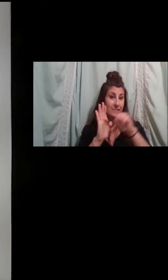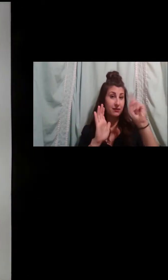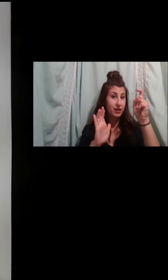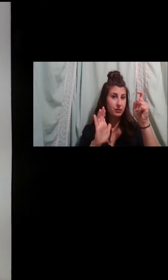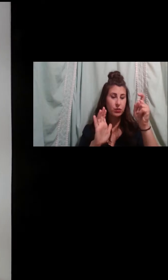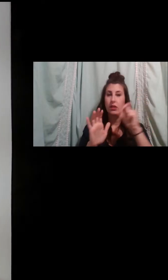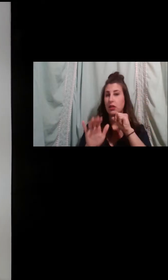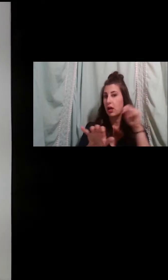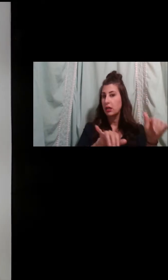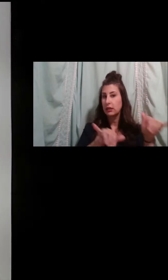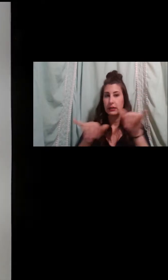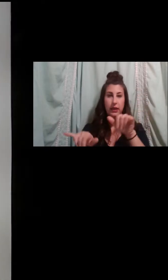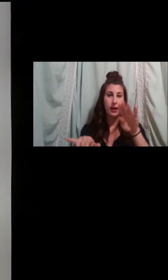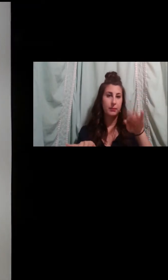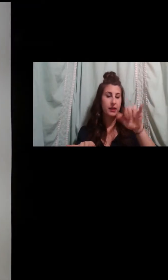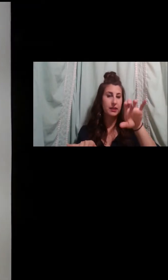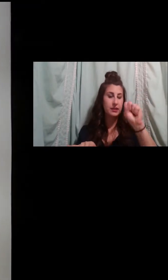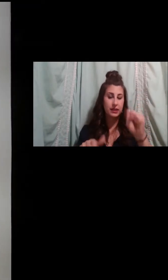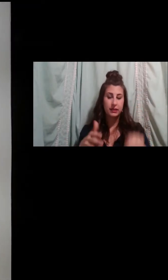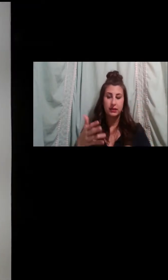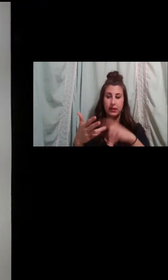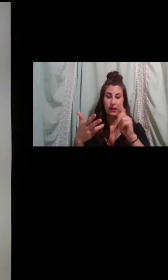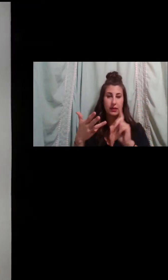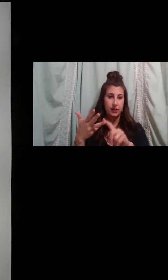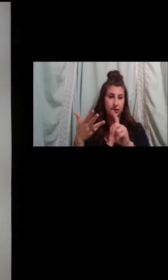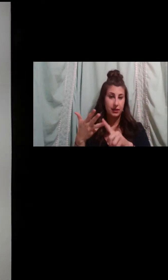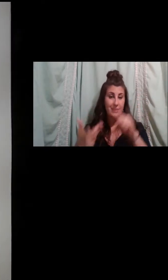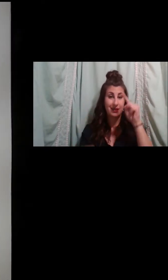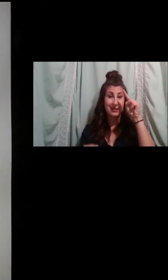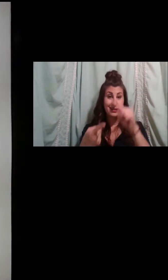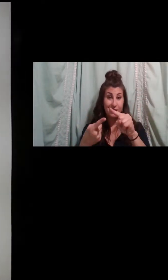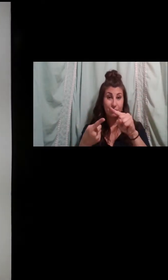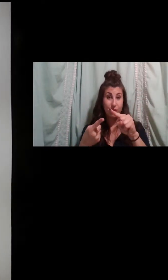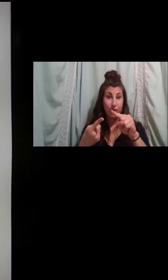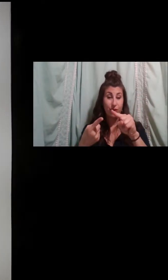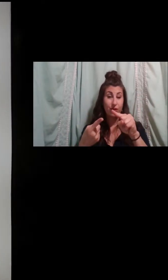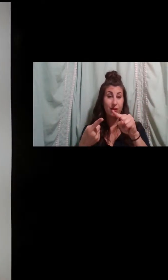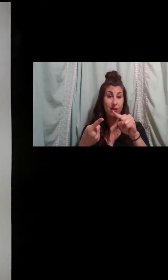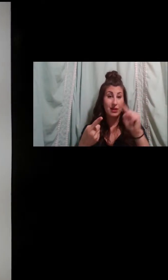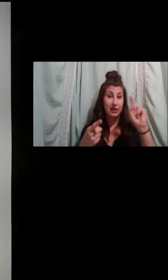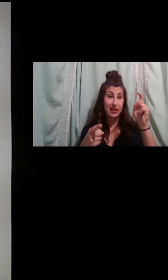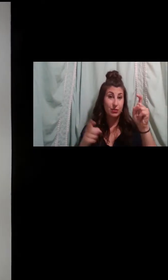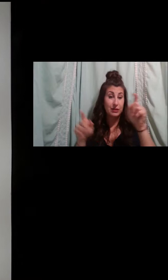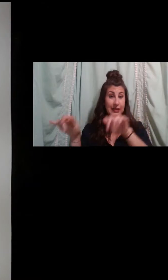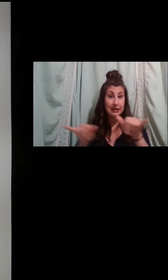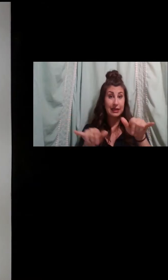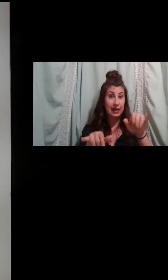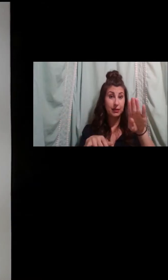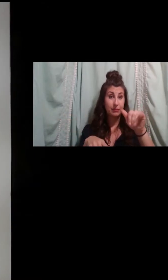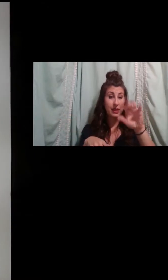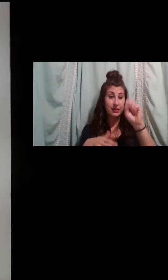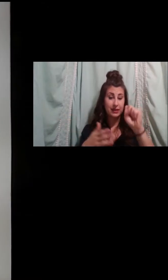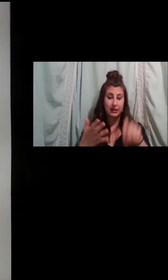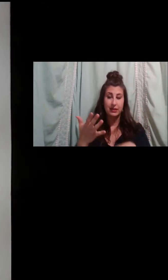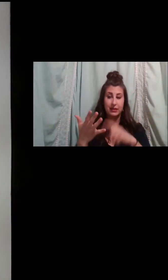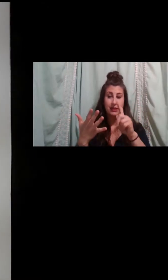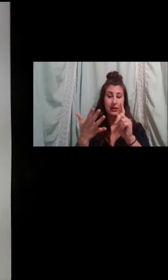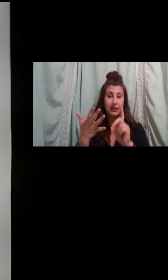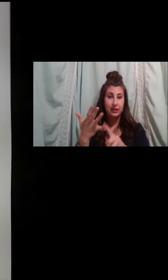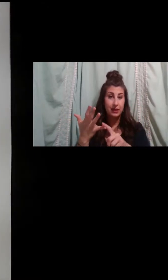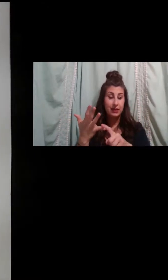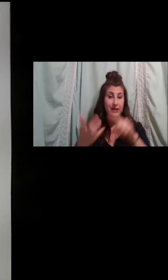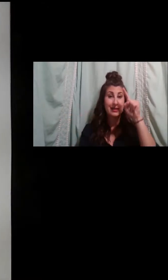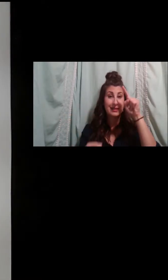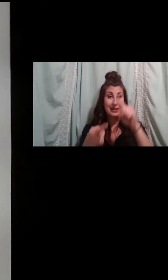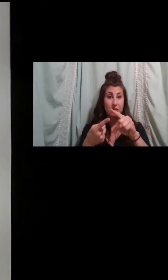exponents with unlike bases. Simple negative exponents with like bases. Simplifying